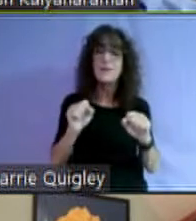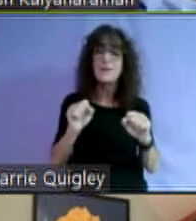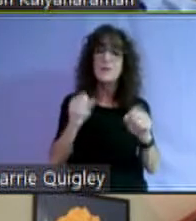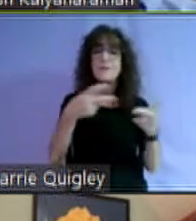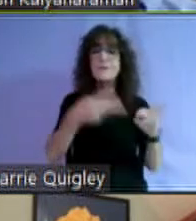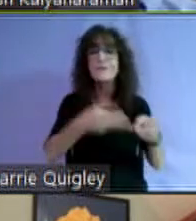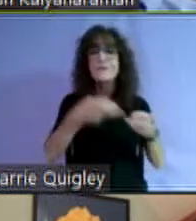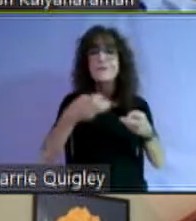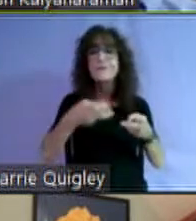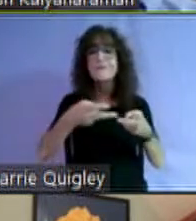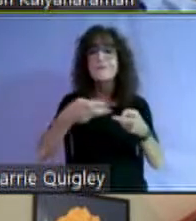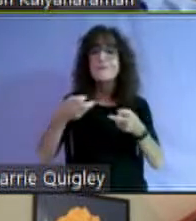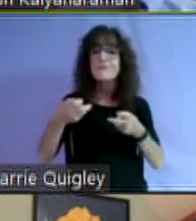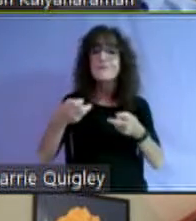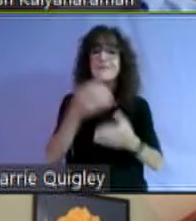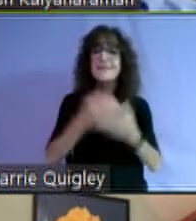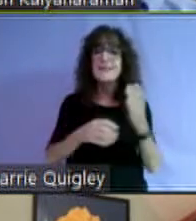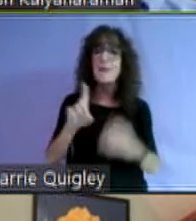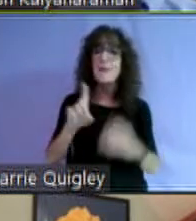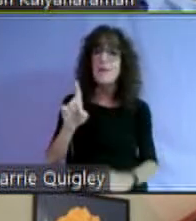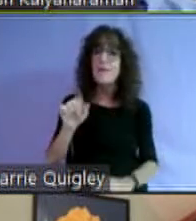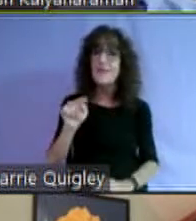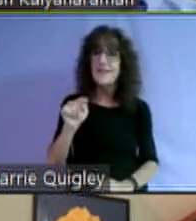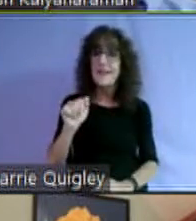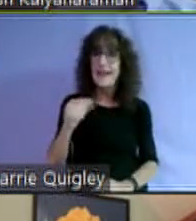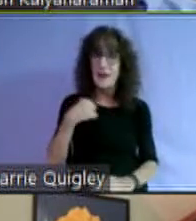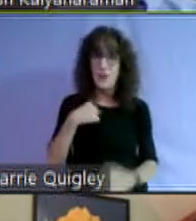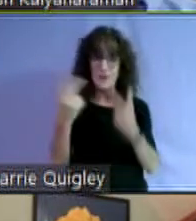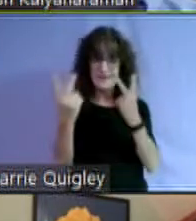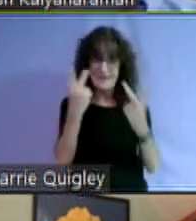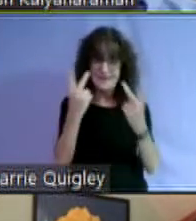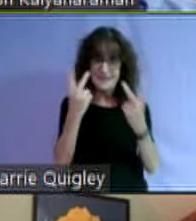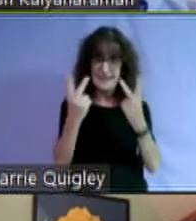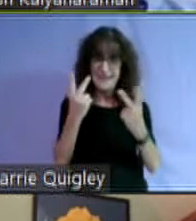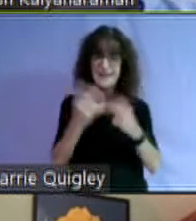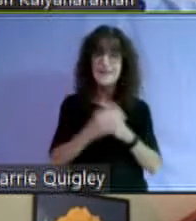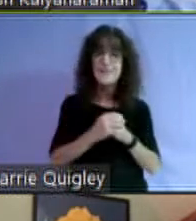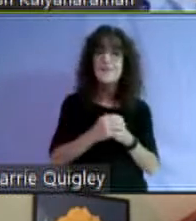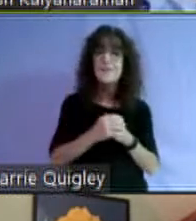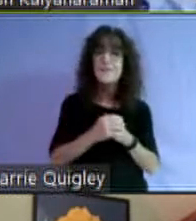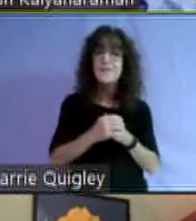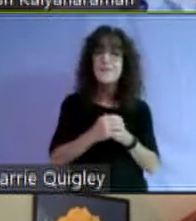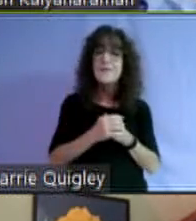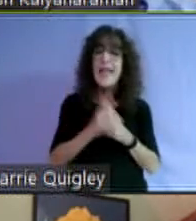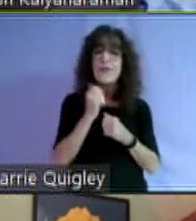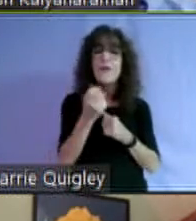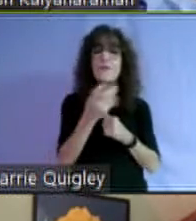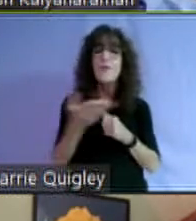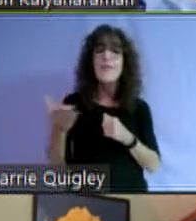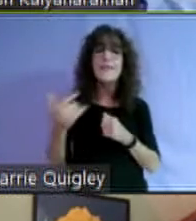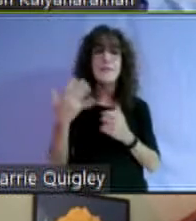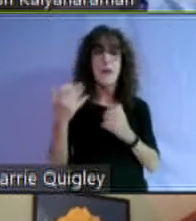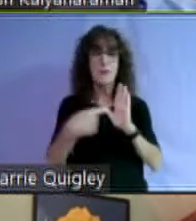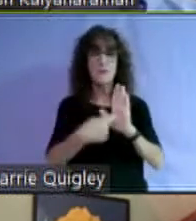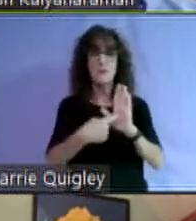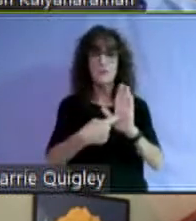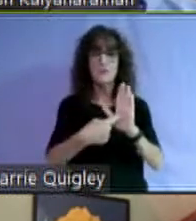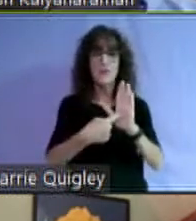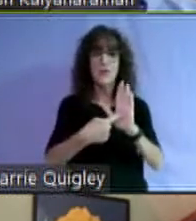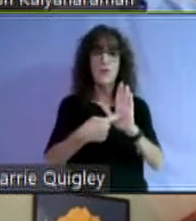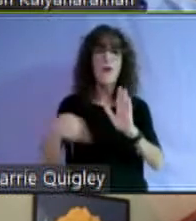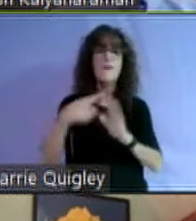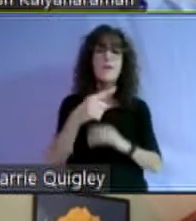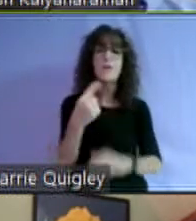the data that we're seeing. And there's a couple of things that I just want to show you. One is